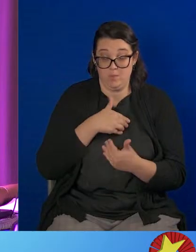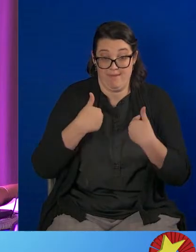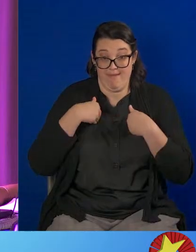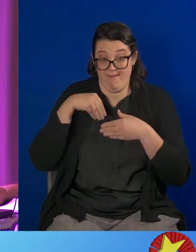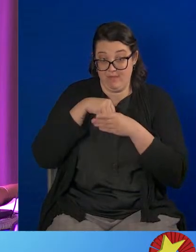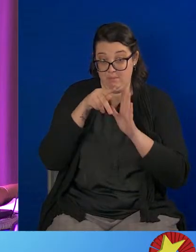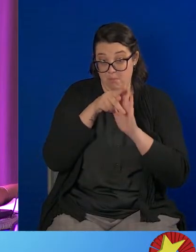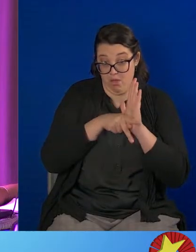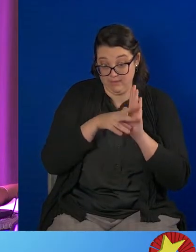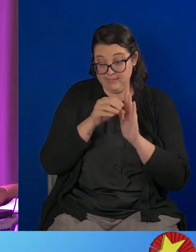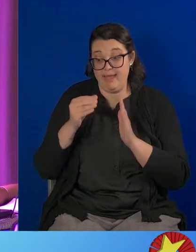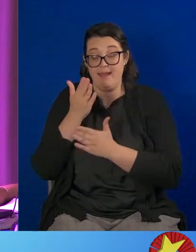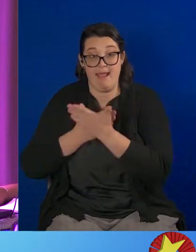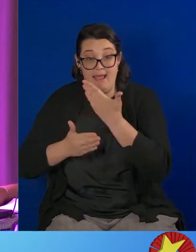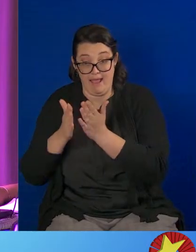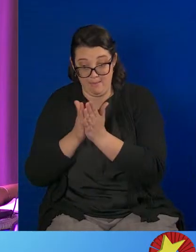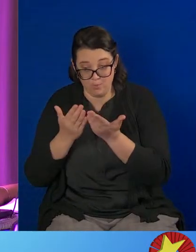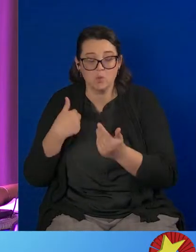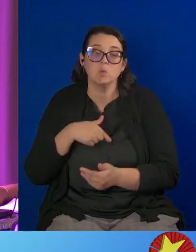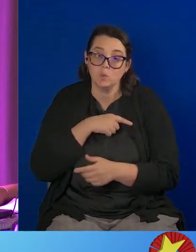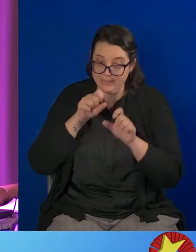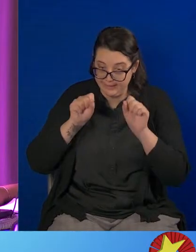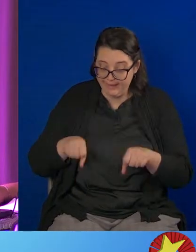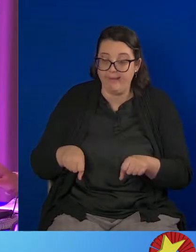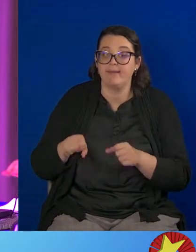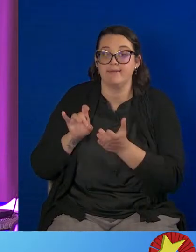and our handbooks, we could expel a student.